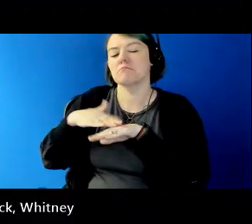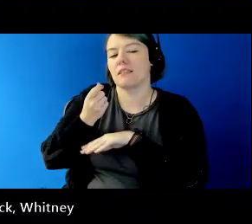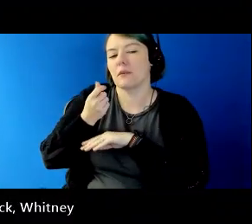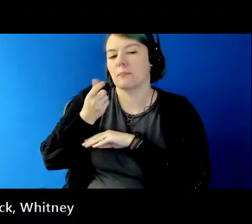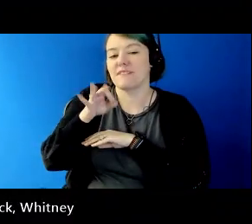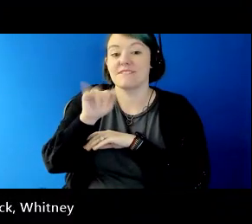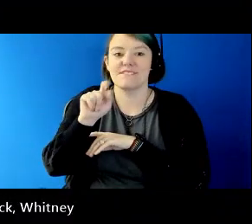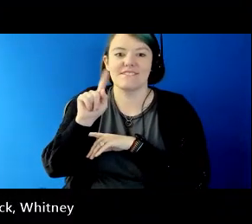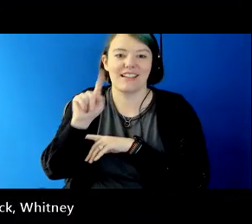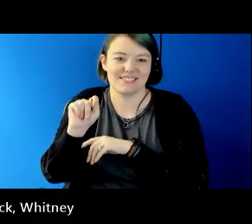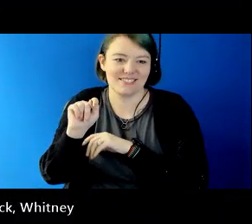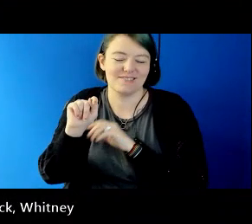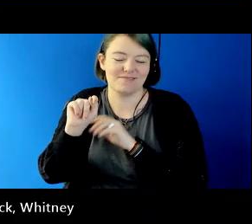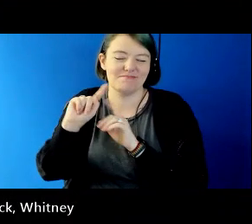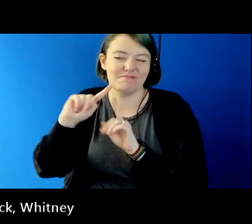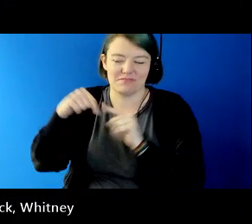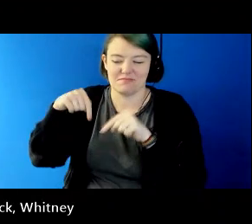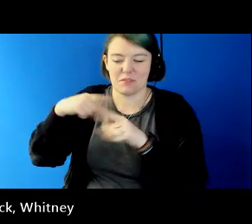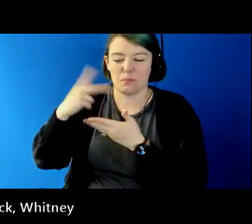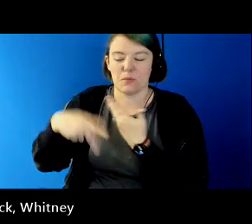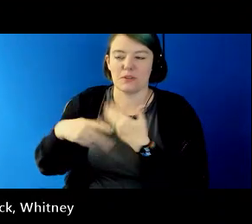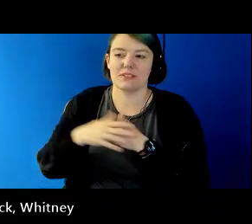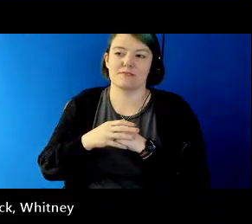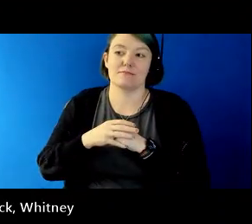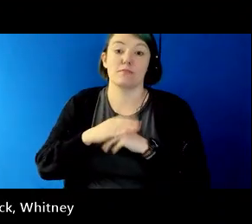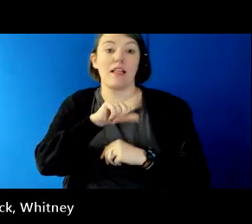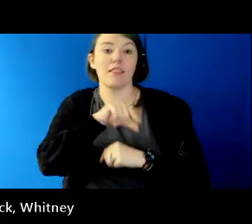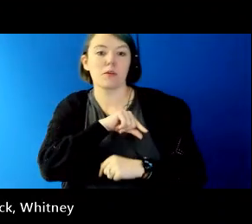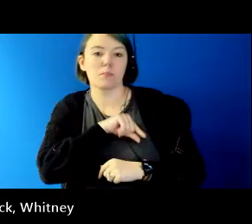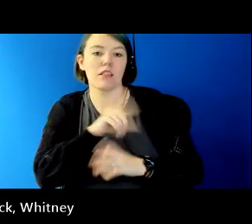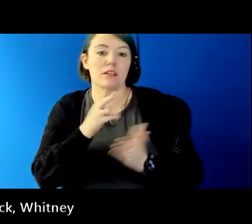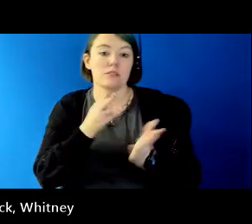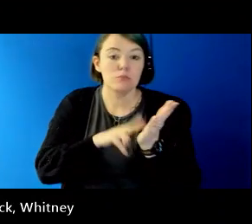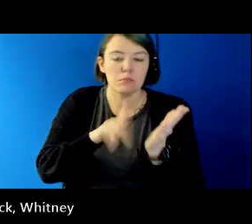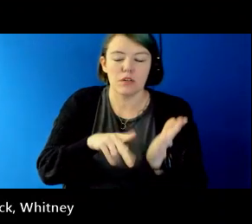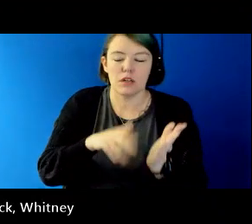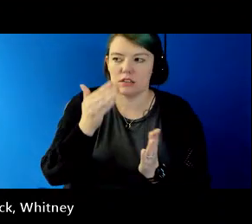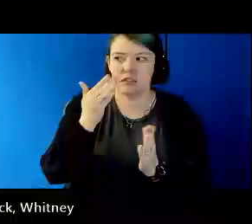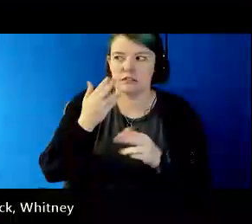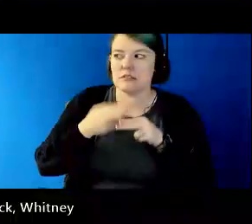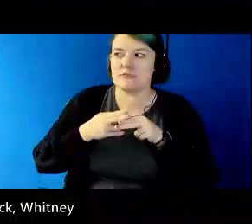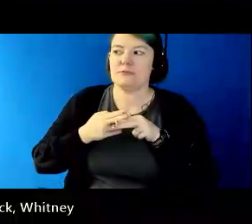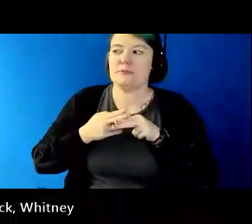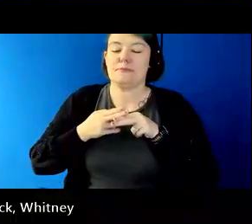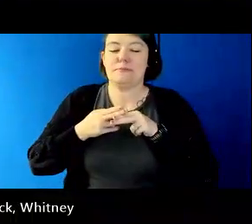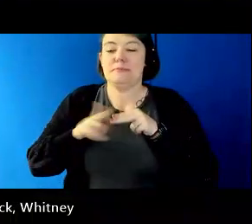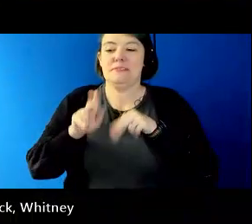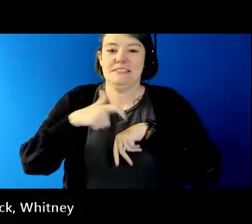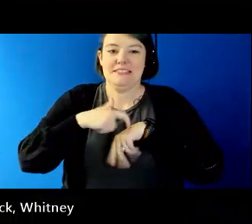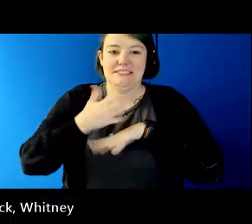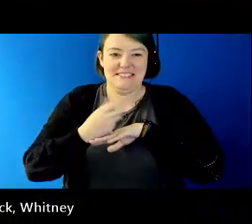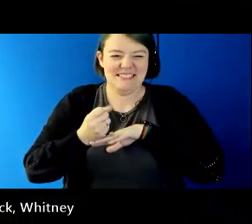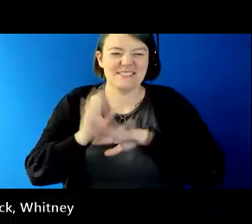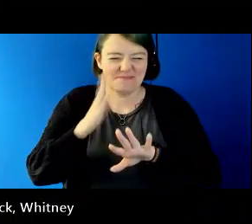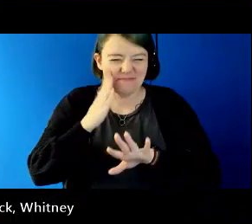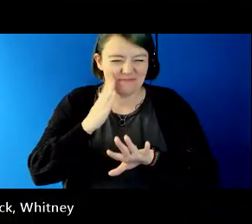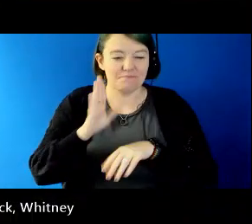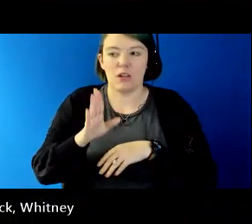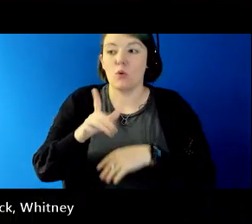program, like eligibility and enrollment. I'm not going to spend too much time on this because I know we're close to time, but the biggest question we get is who